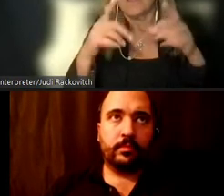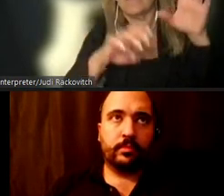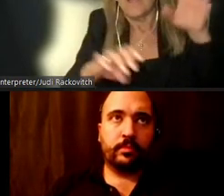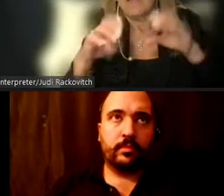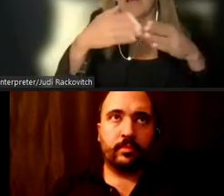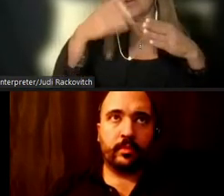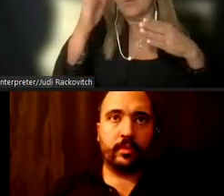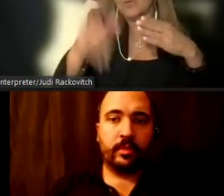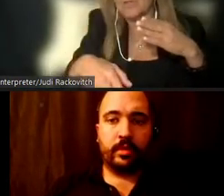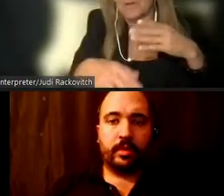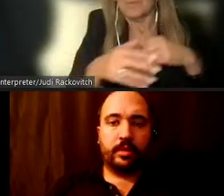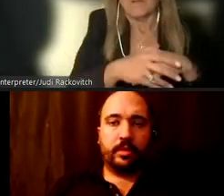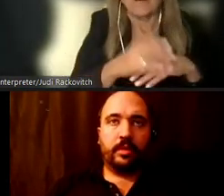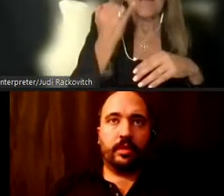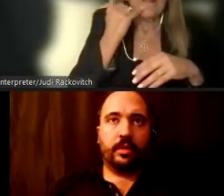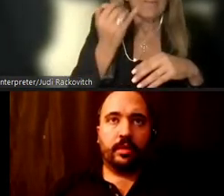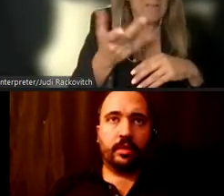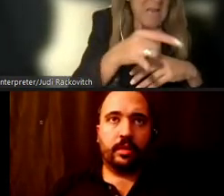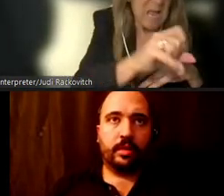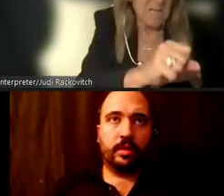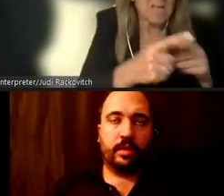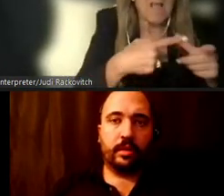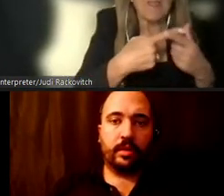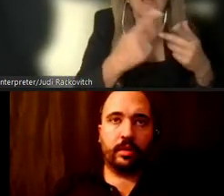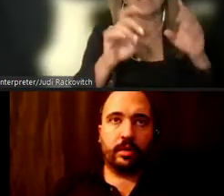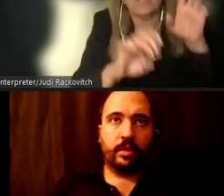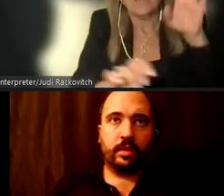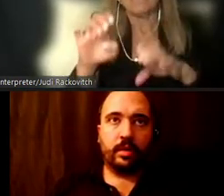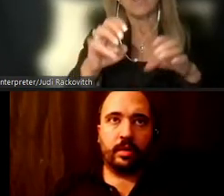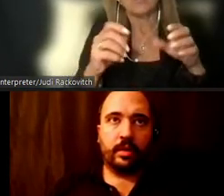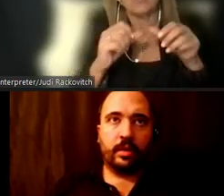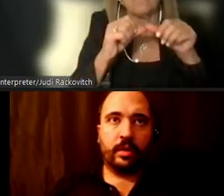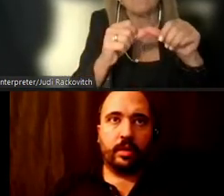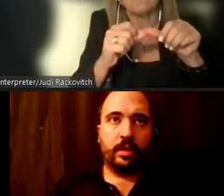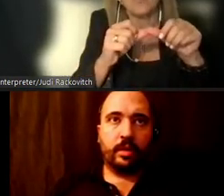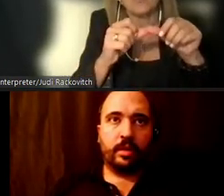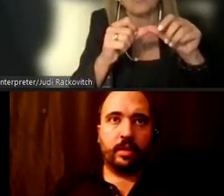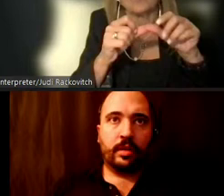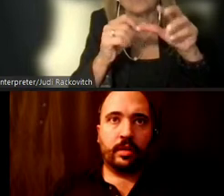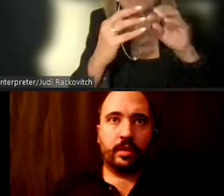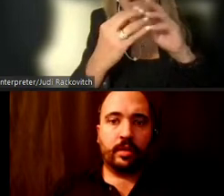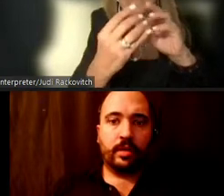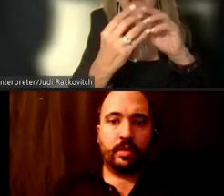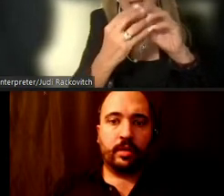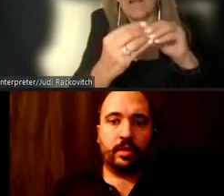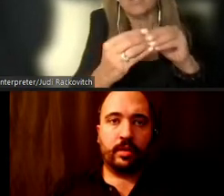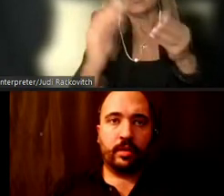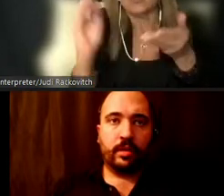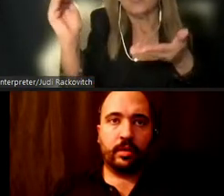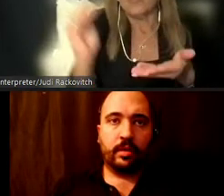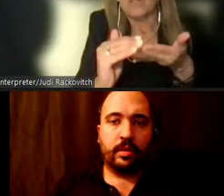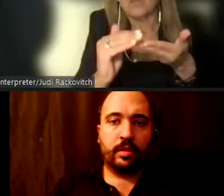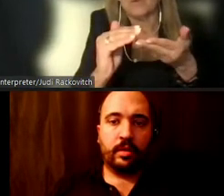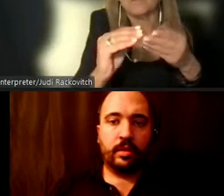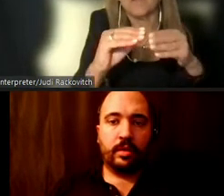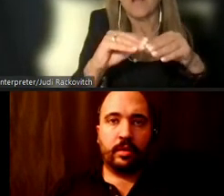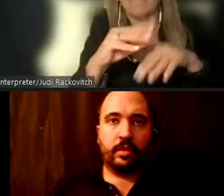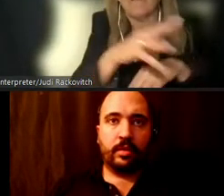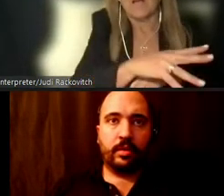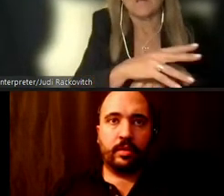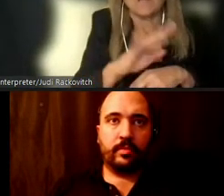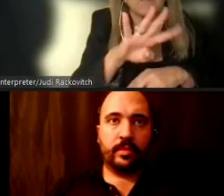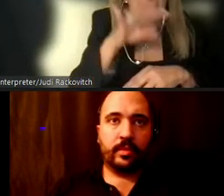adverse effects, we evaluate further mitigations or alternatives to avoid or reduce those effects. The Federal Highway